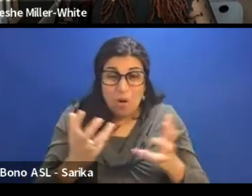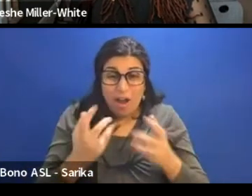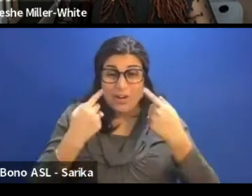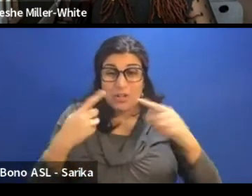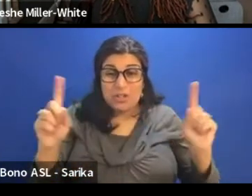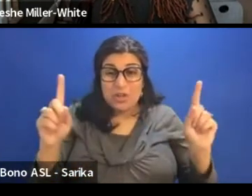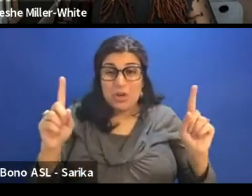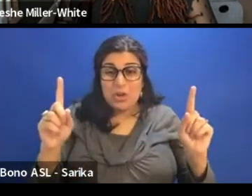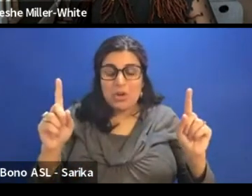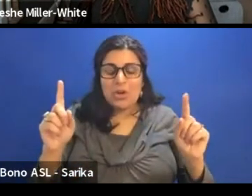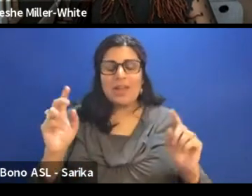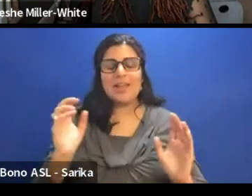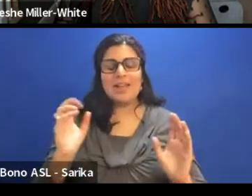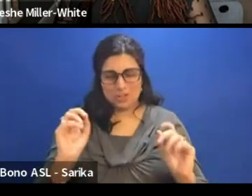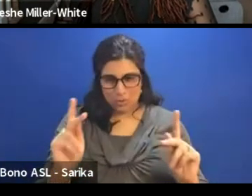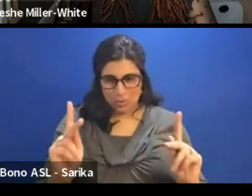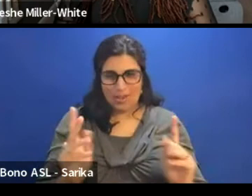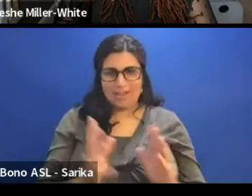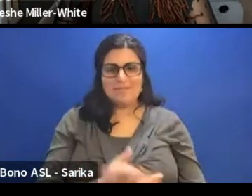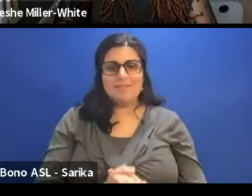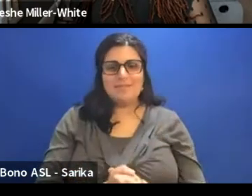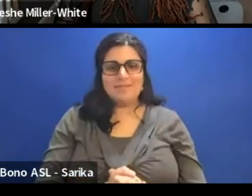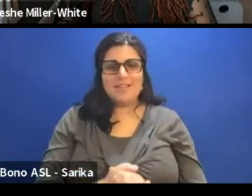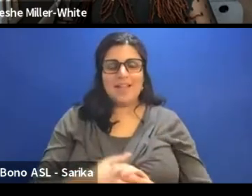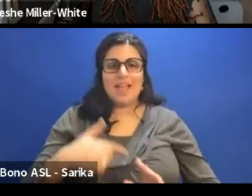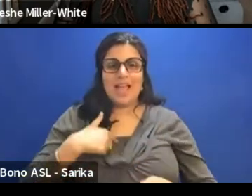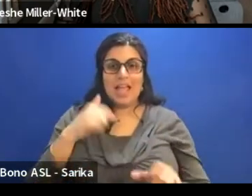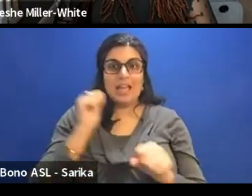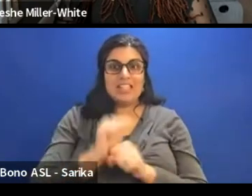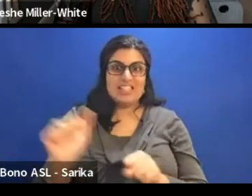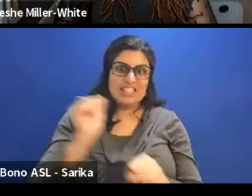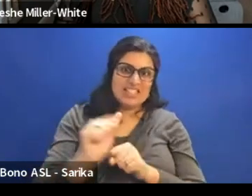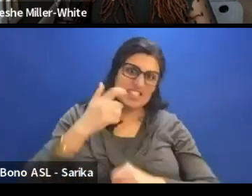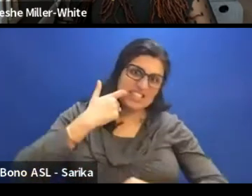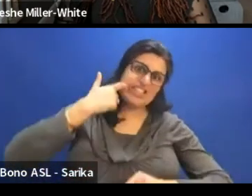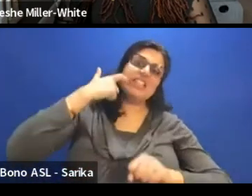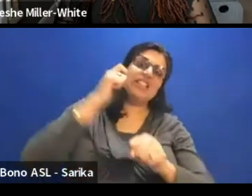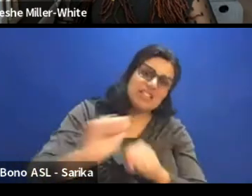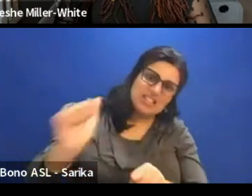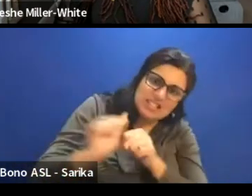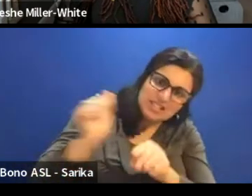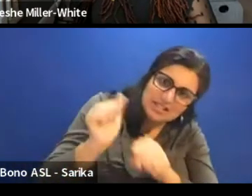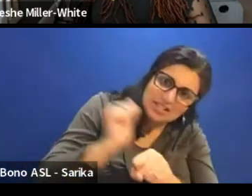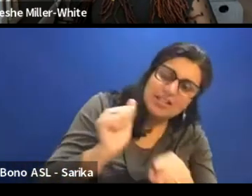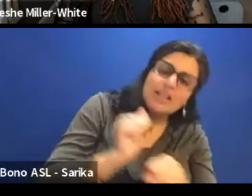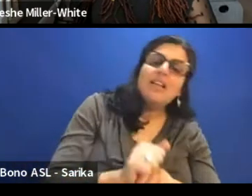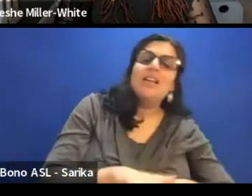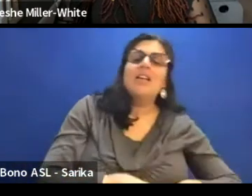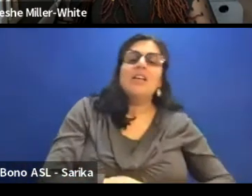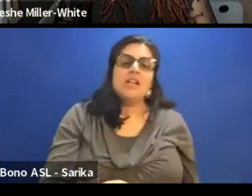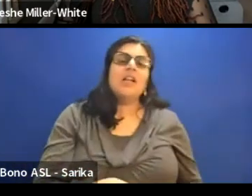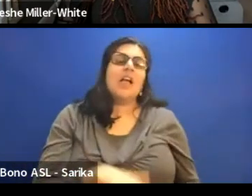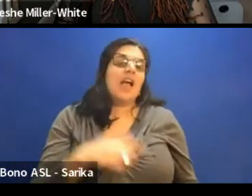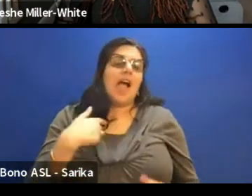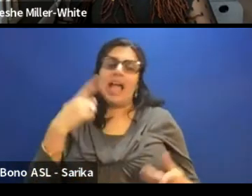that I am a workaholic and I definitely